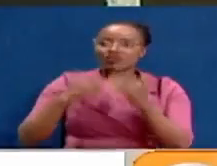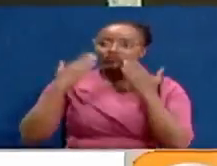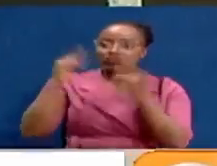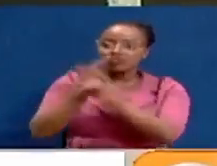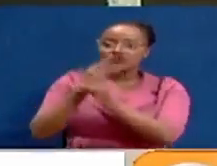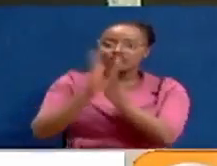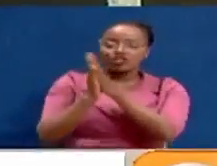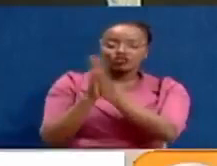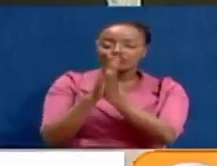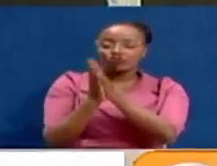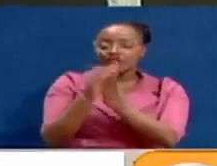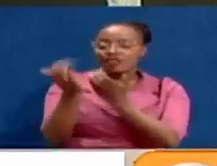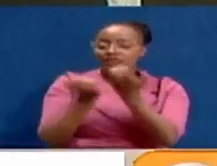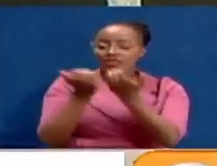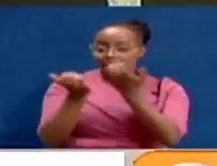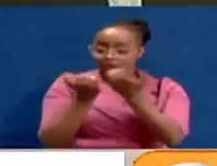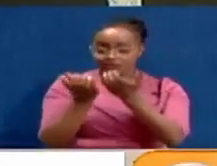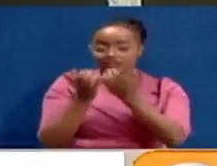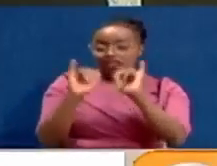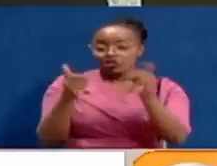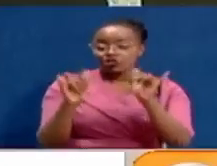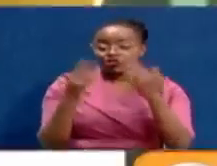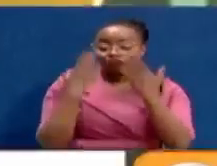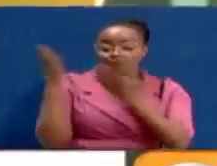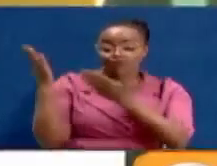and other stories making headlines on the business scene.